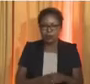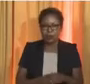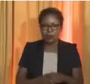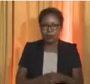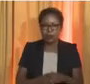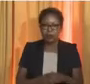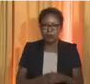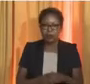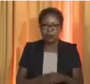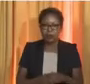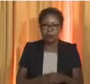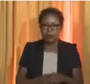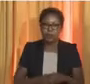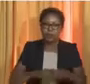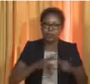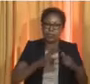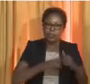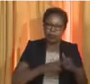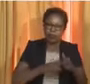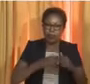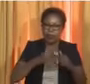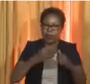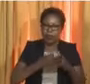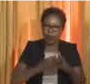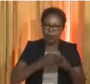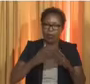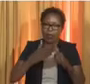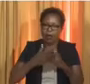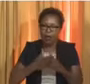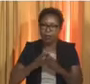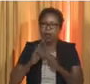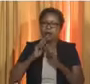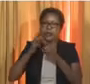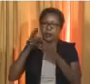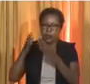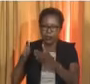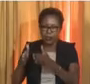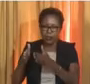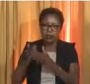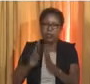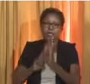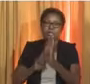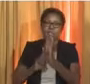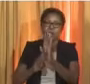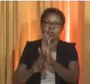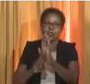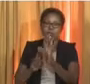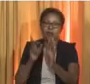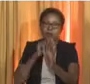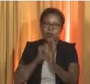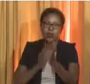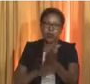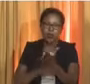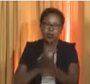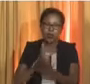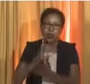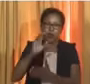The 7th, 8th, and 9th respondents are represented by Mr. Elias